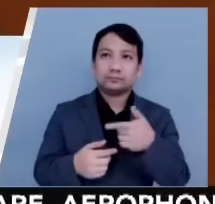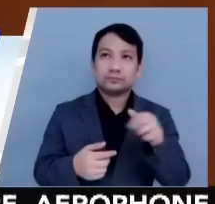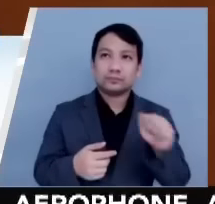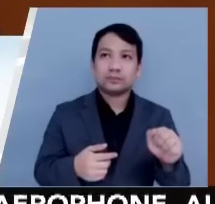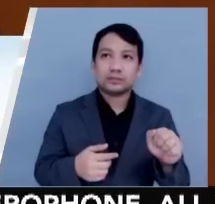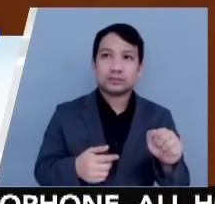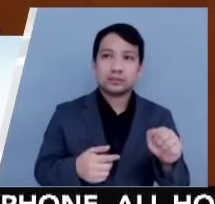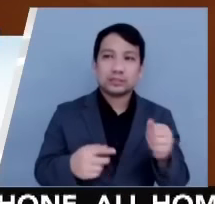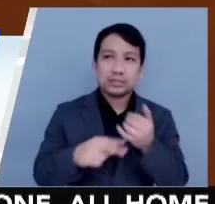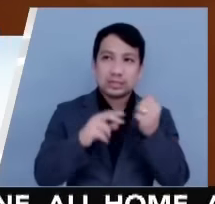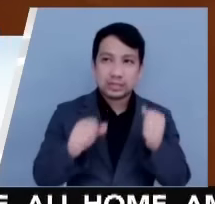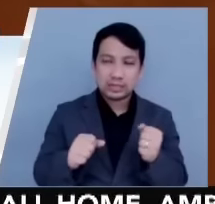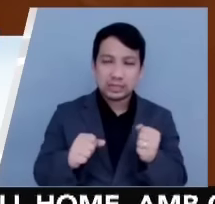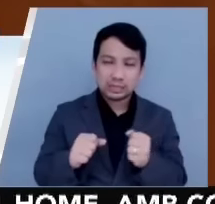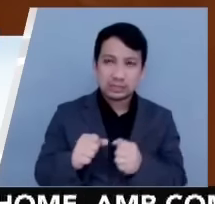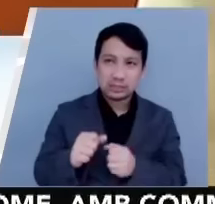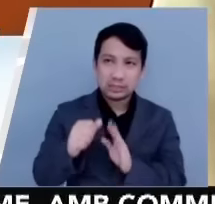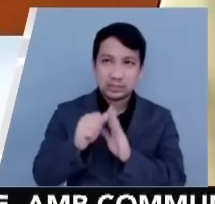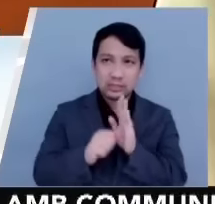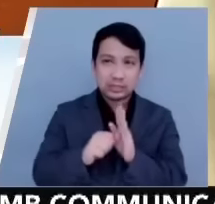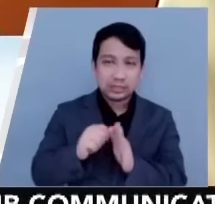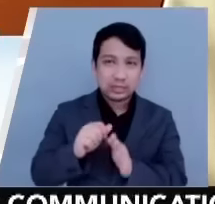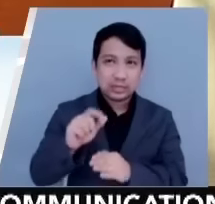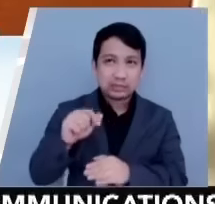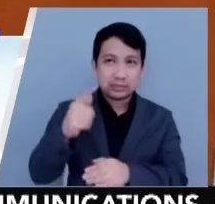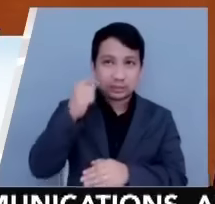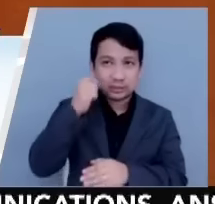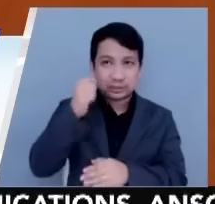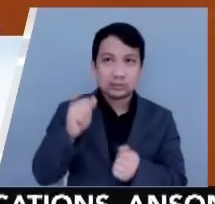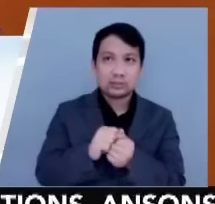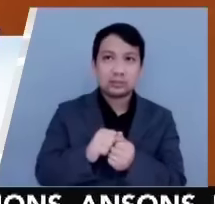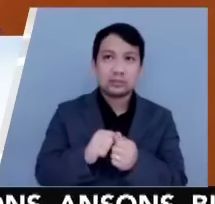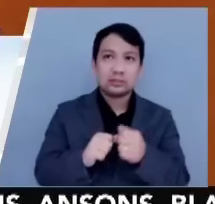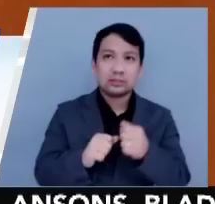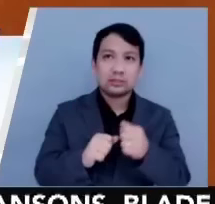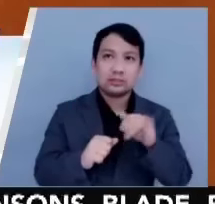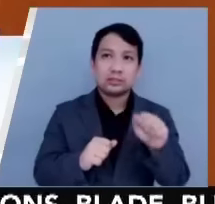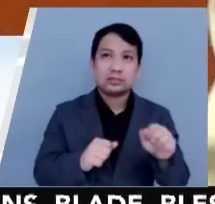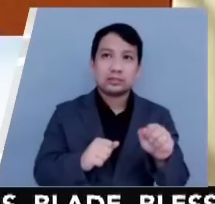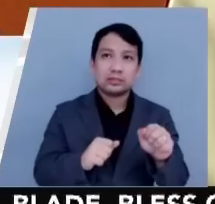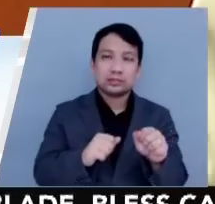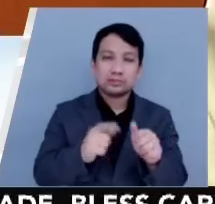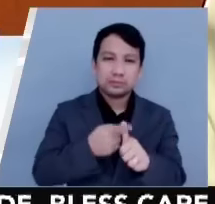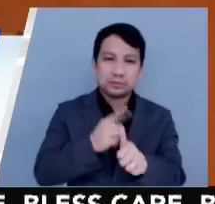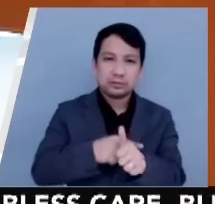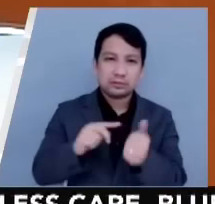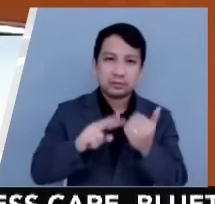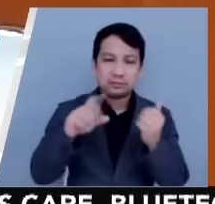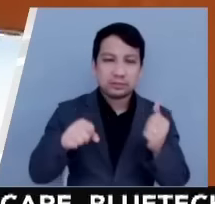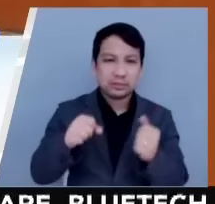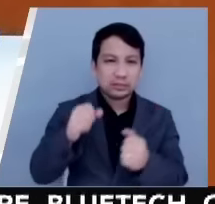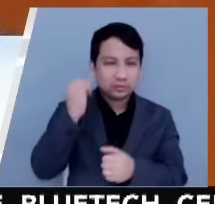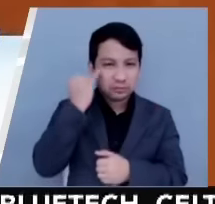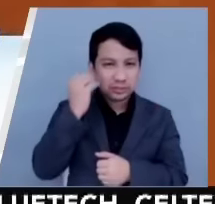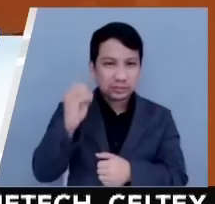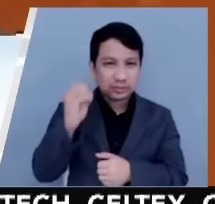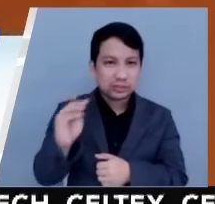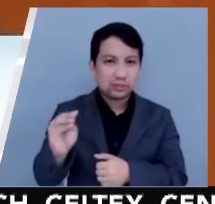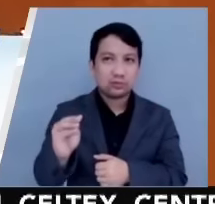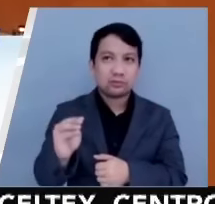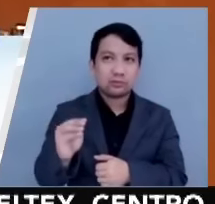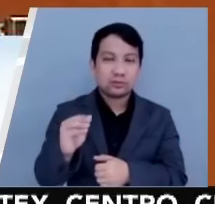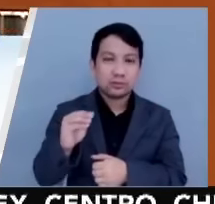President, Attorney Annette Gozon Valdez, Sparkle GMA Artist Center First Vice President Joy Marcelo, at ang co-manager ni